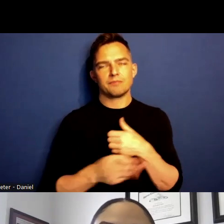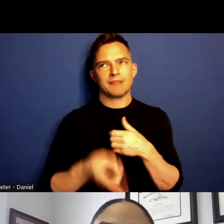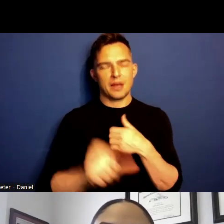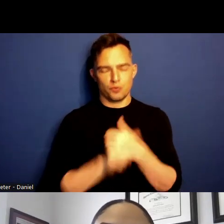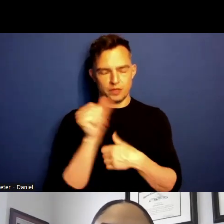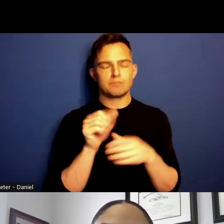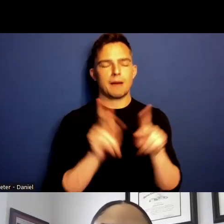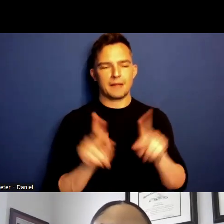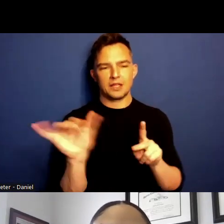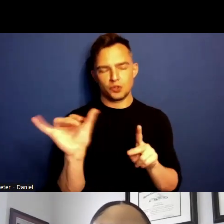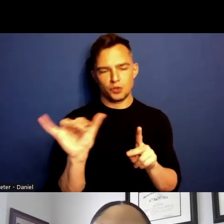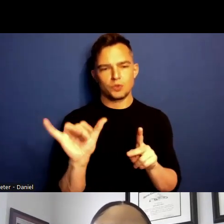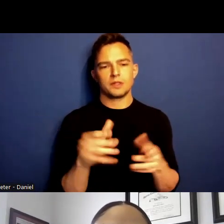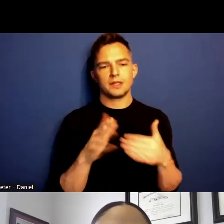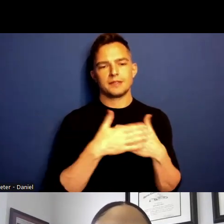Next slide, please.